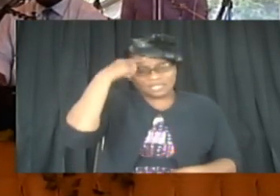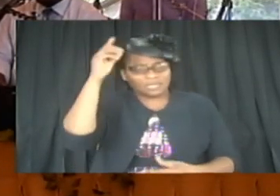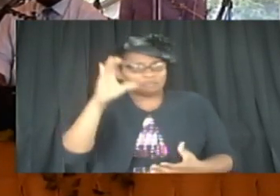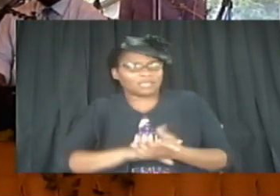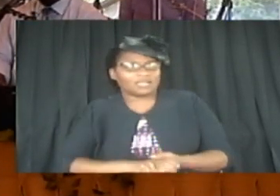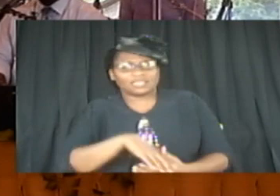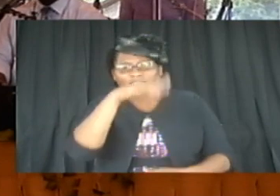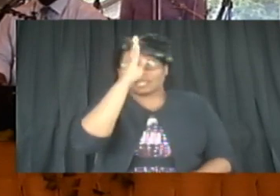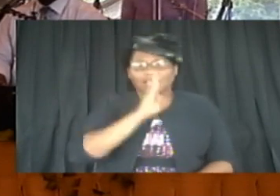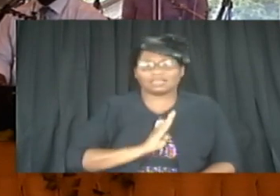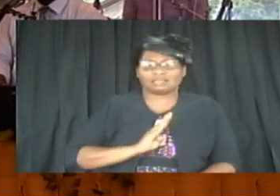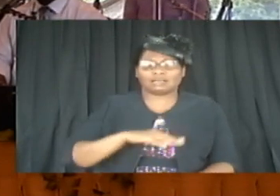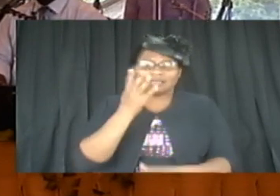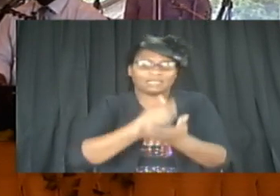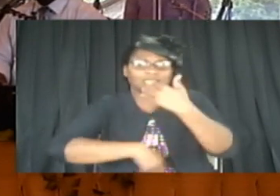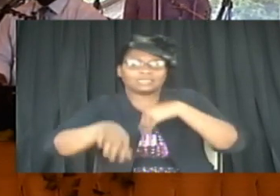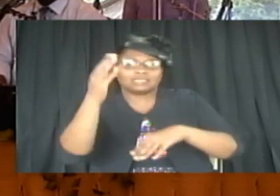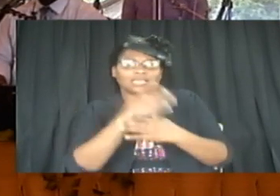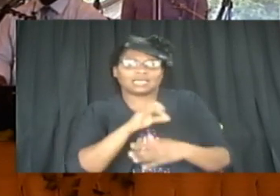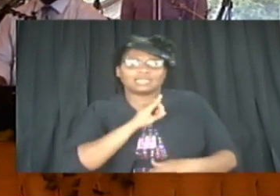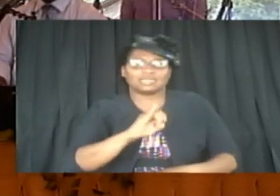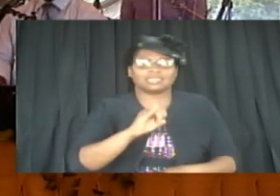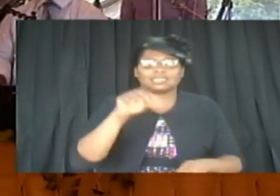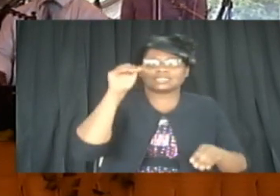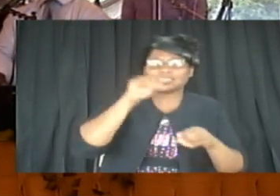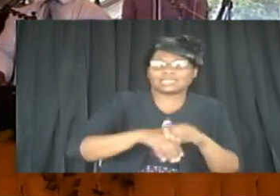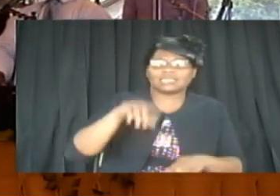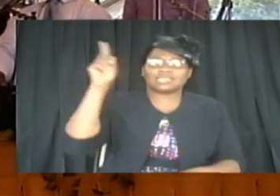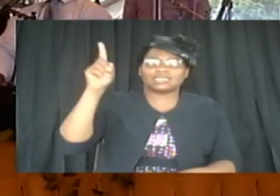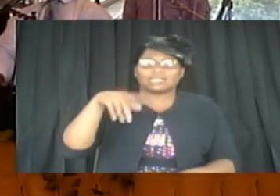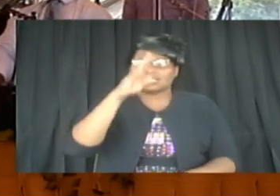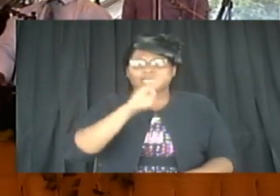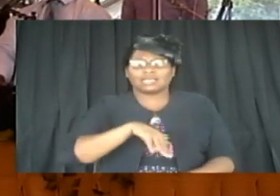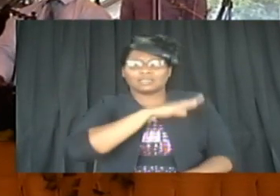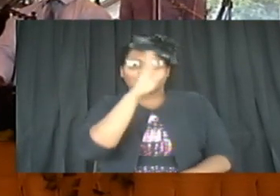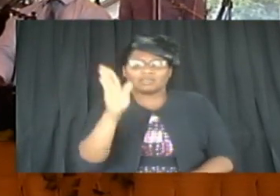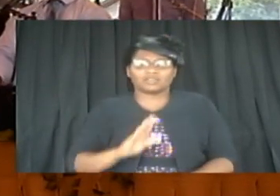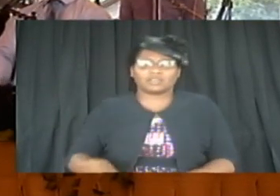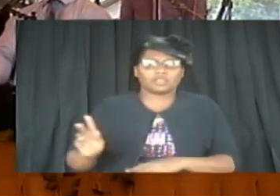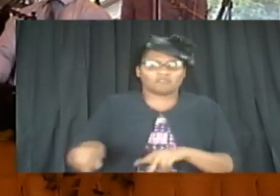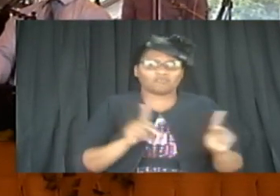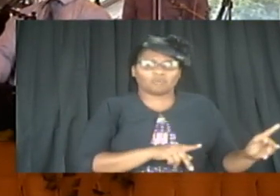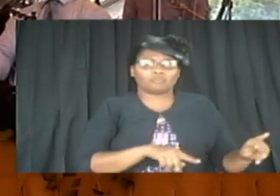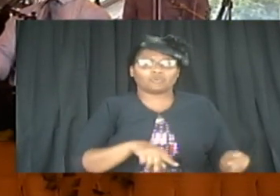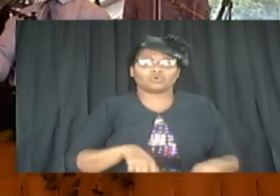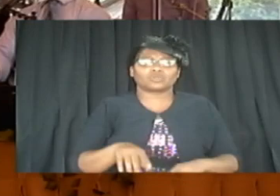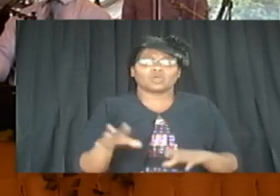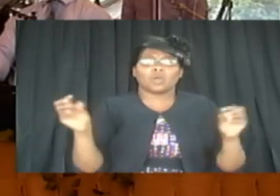God's hand is in it. And God will never put more on you than you can bear.